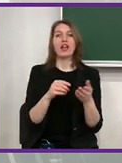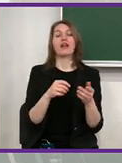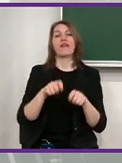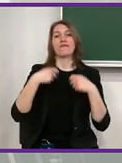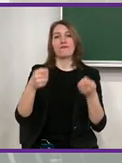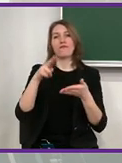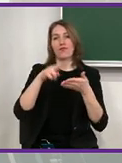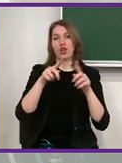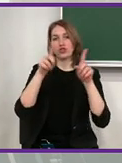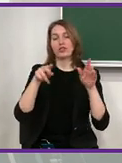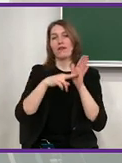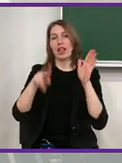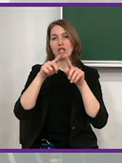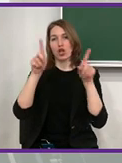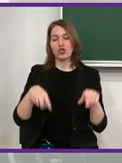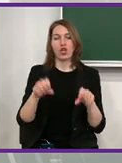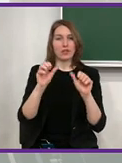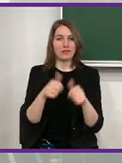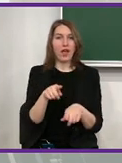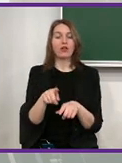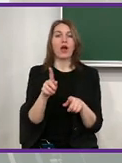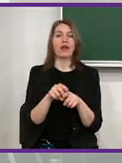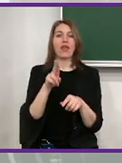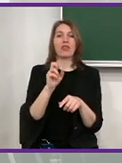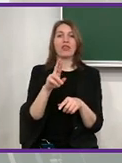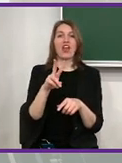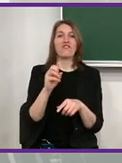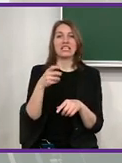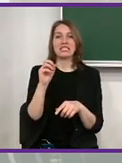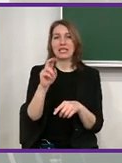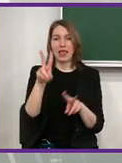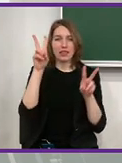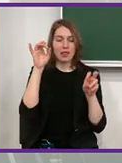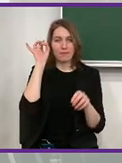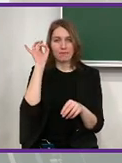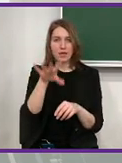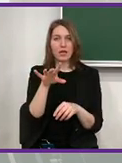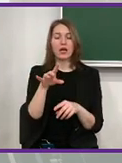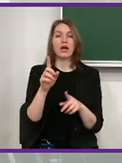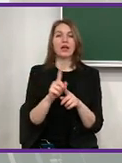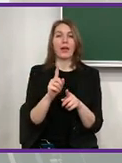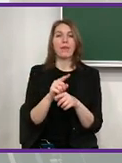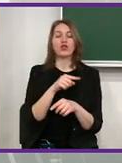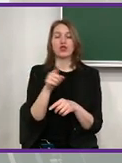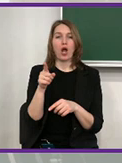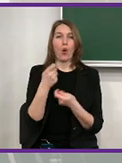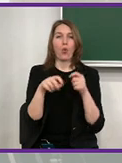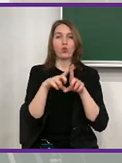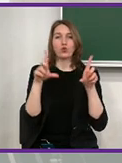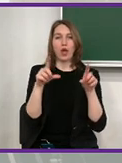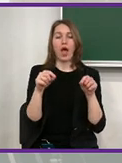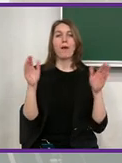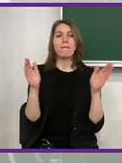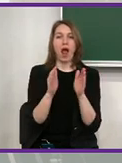same requirements. The third group are companies with a franchise or licensing business model,